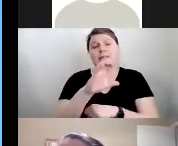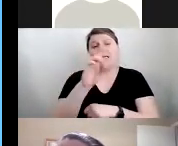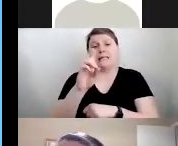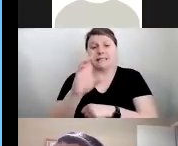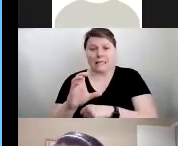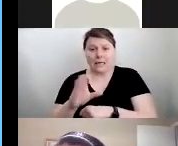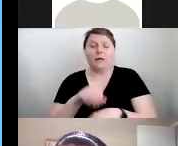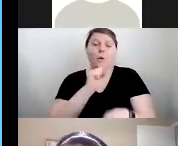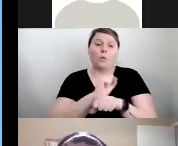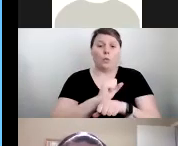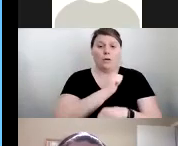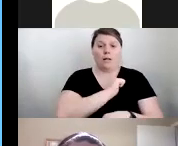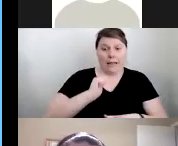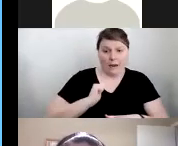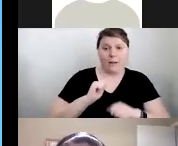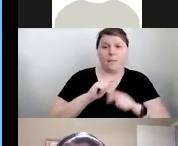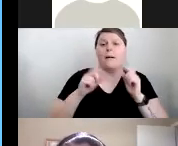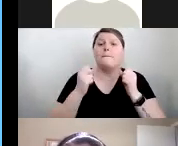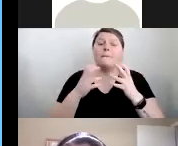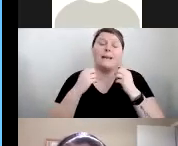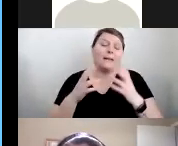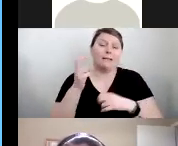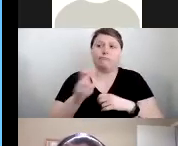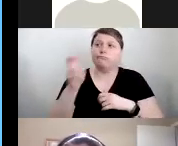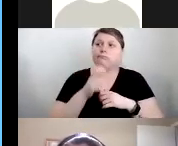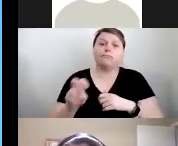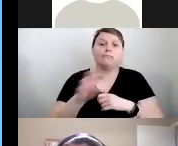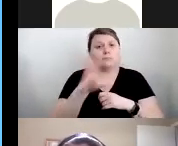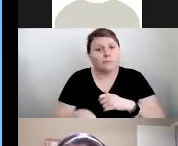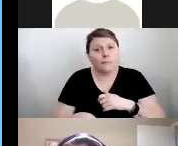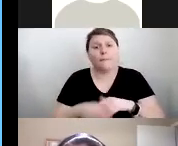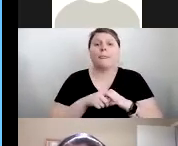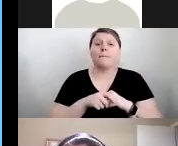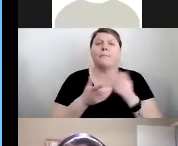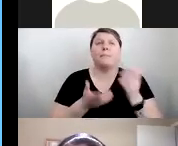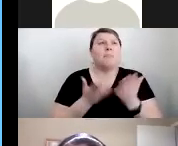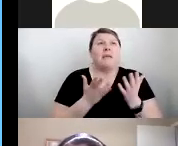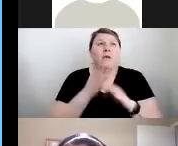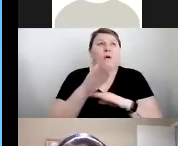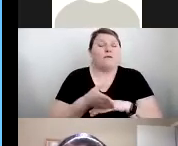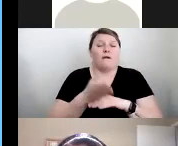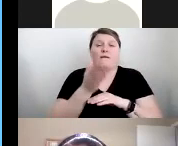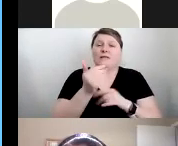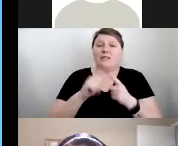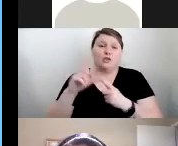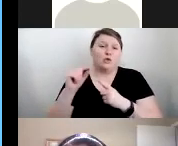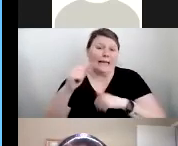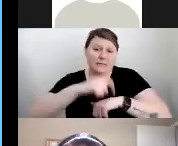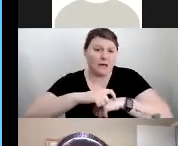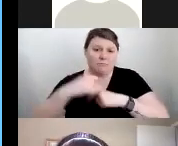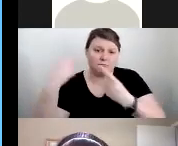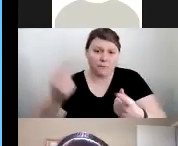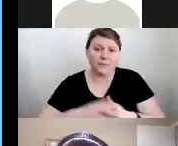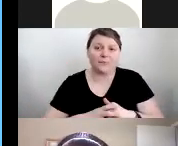Atlanta, but also with many trips over to Africa, probably at this point more than 15 or 20. Unfortunately, none